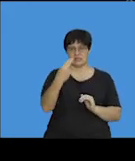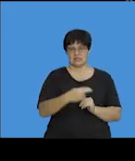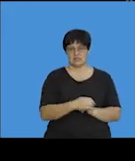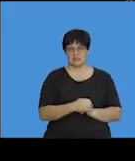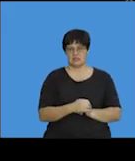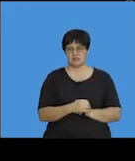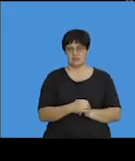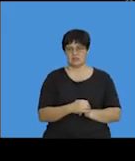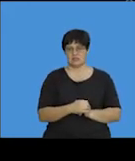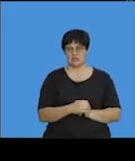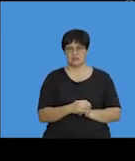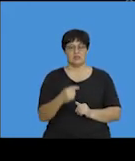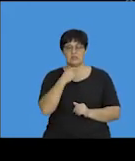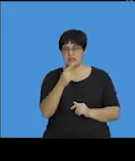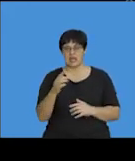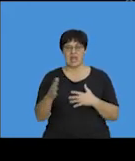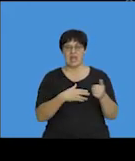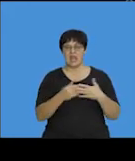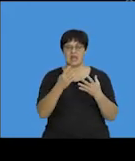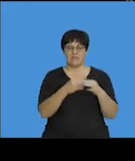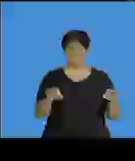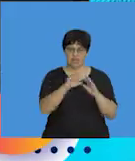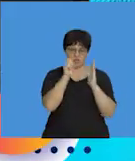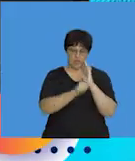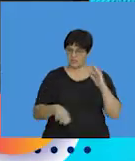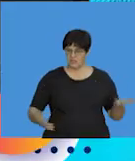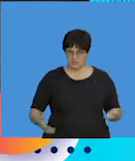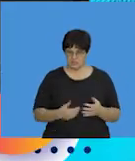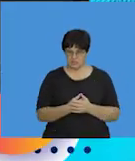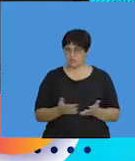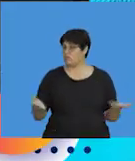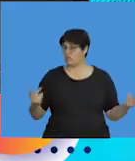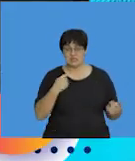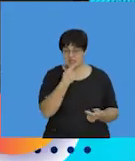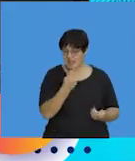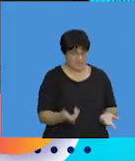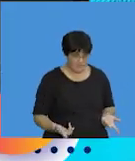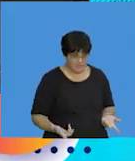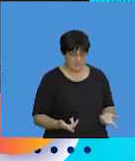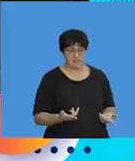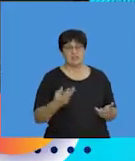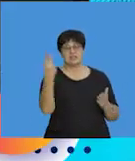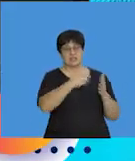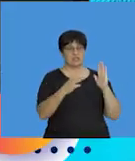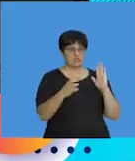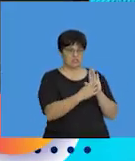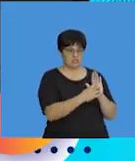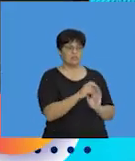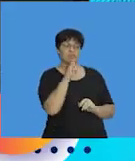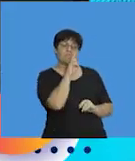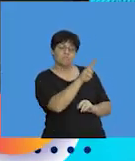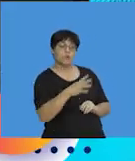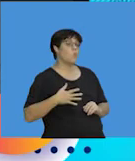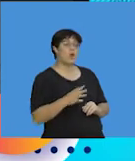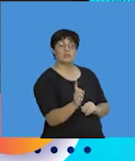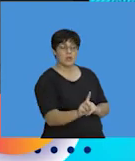sketch. They have not said to you write any values on it, okay? They have not said that to you. A sketch